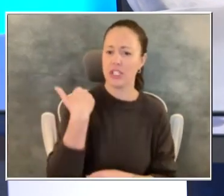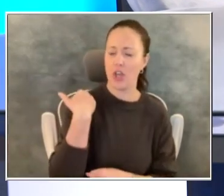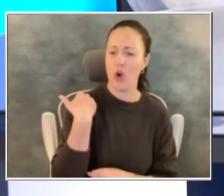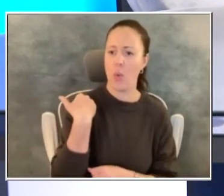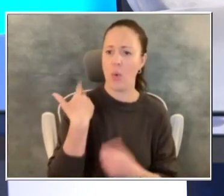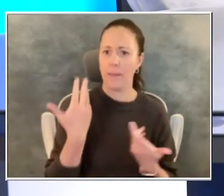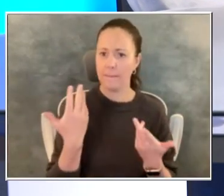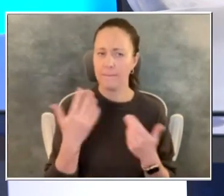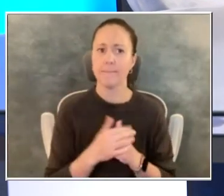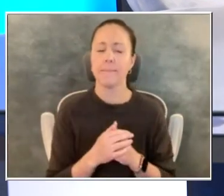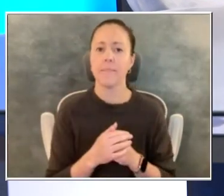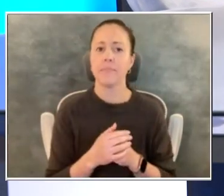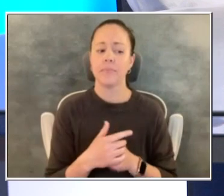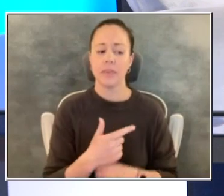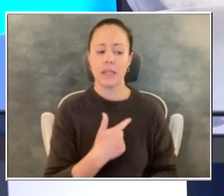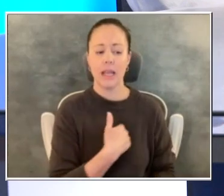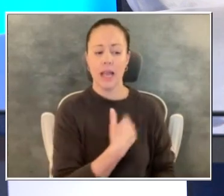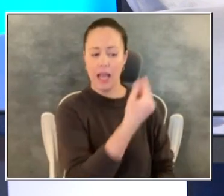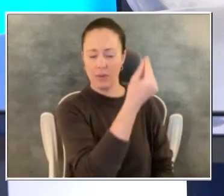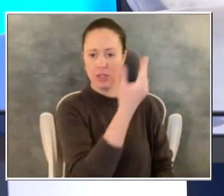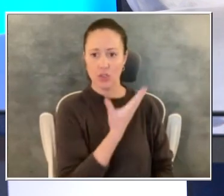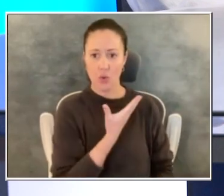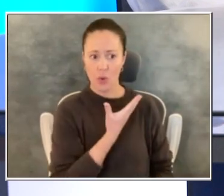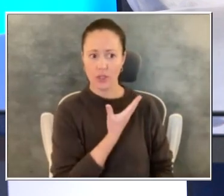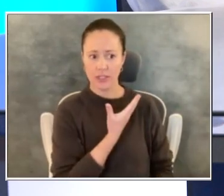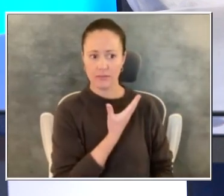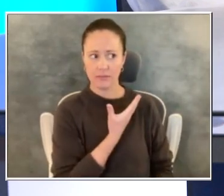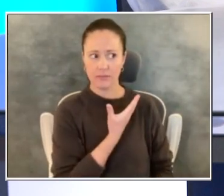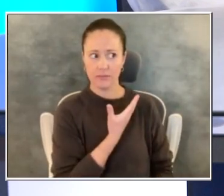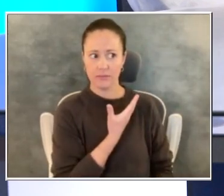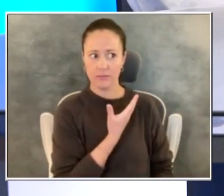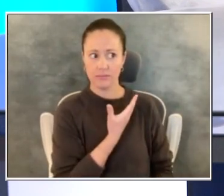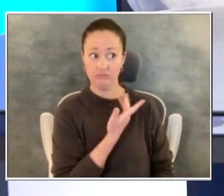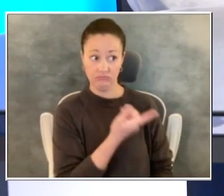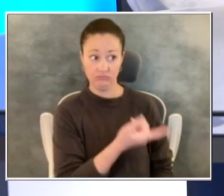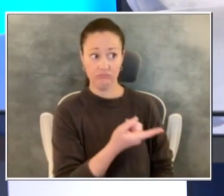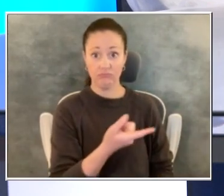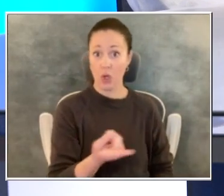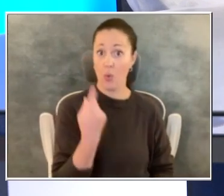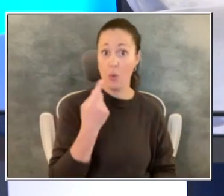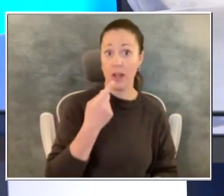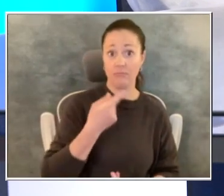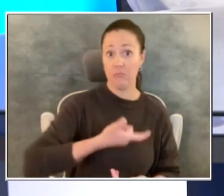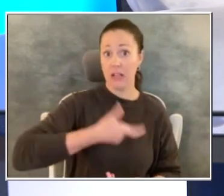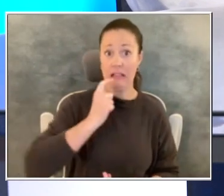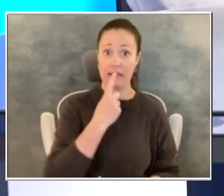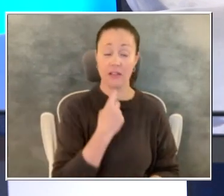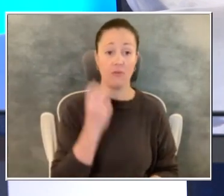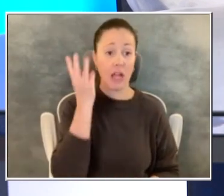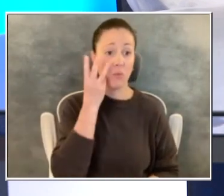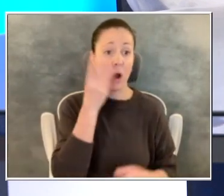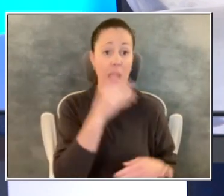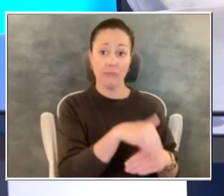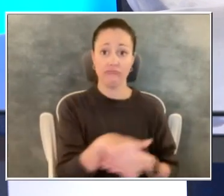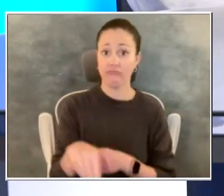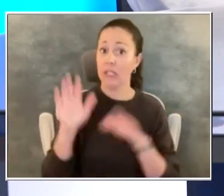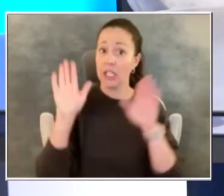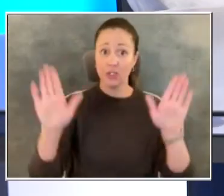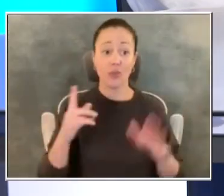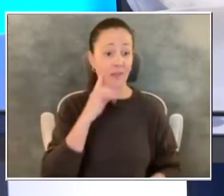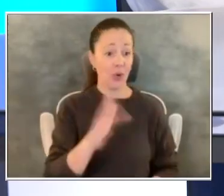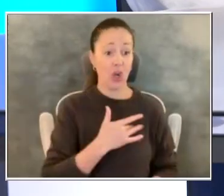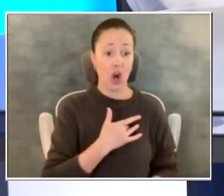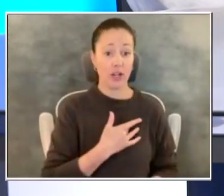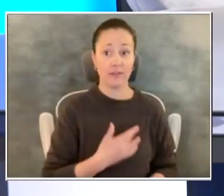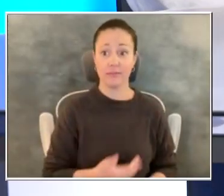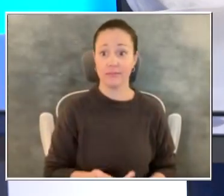was told, not by doctors here, but by a doctor, a glass of red wine a night's great for your heart. And it was kind of like, woohoo, here's my